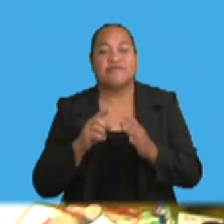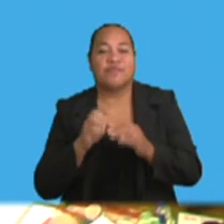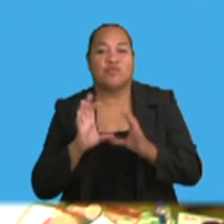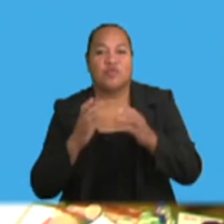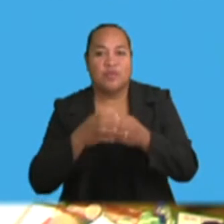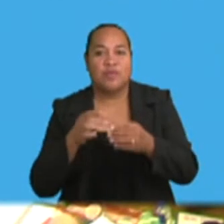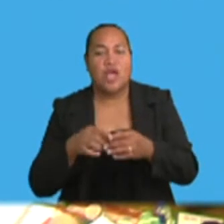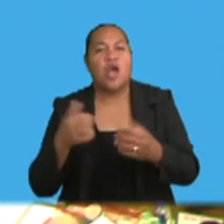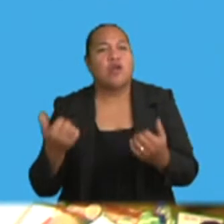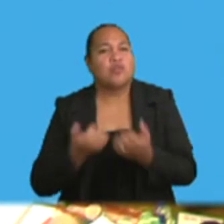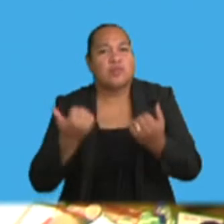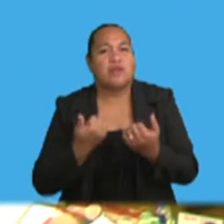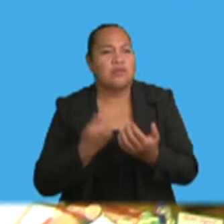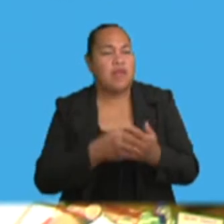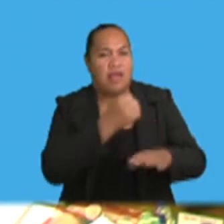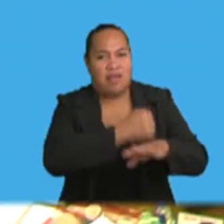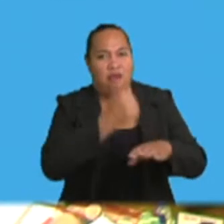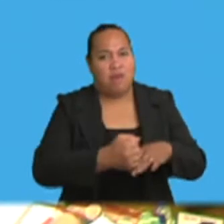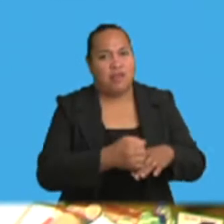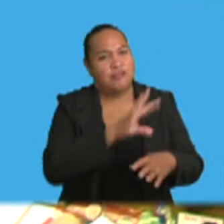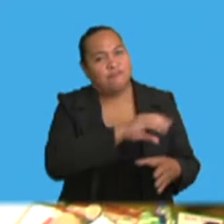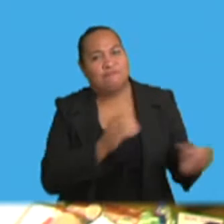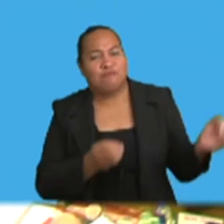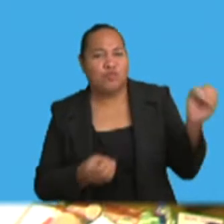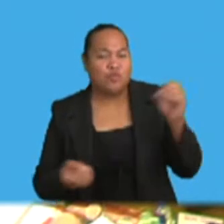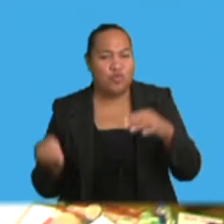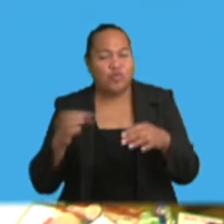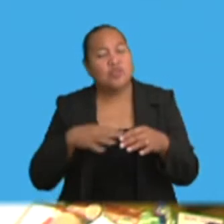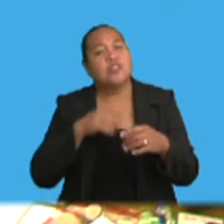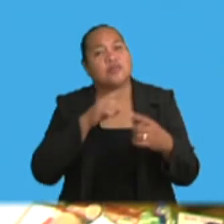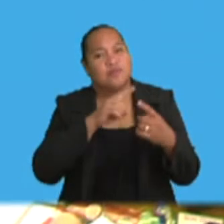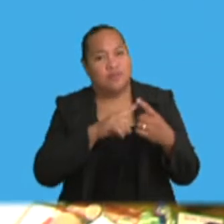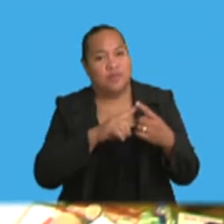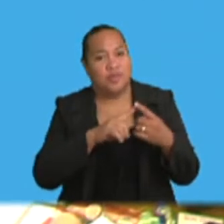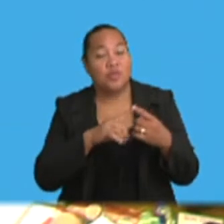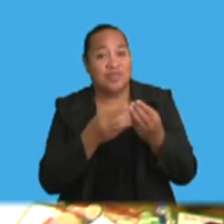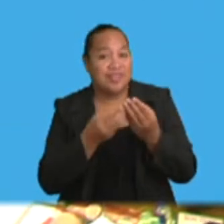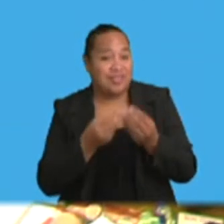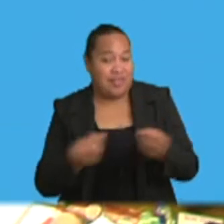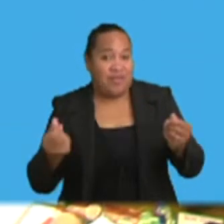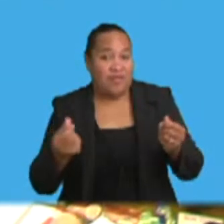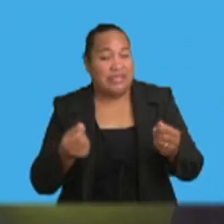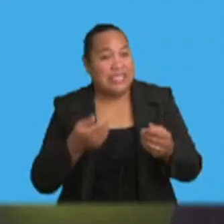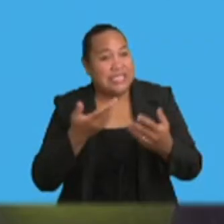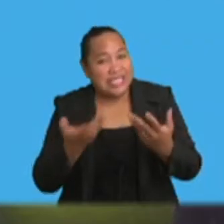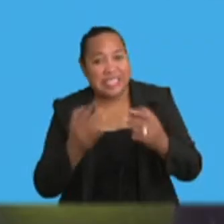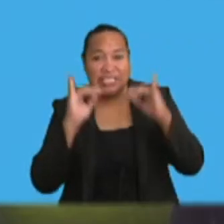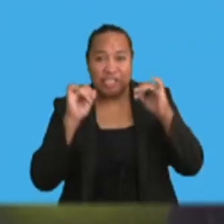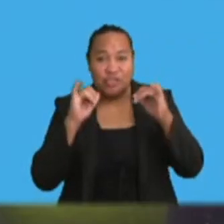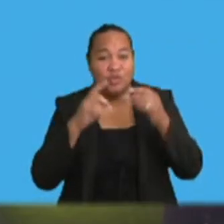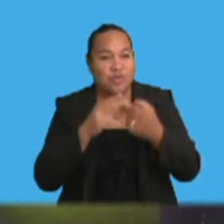the Bainimarama government and then the Fiji First government in respect of addressing landowner grievances.